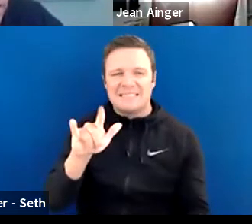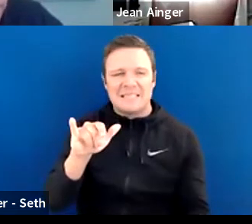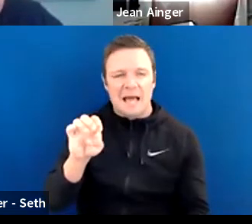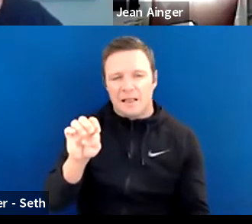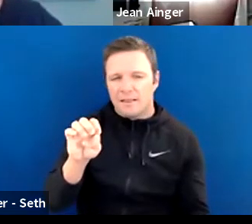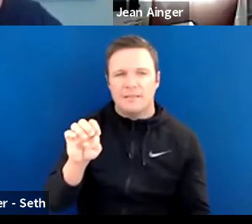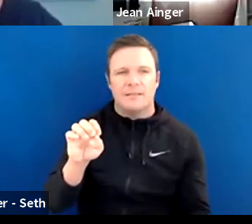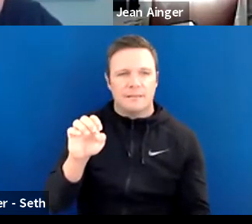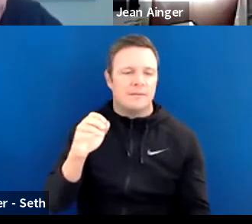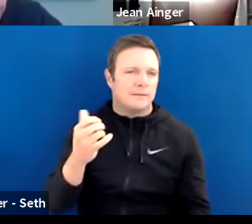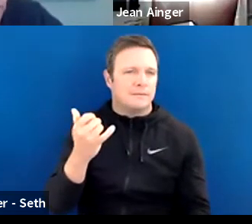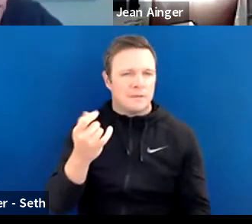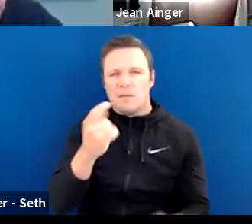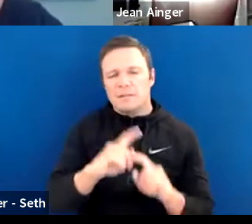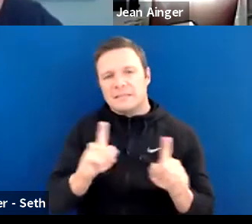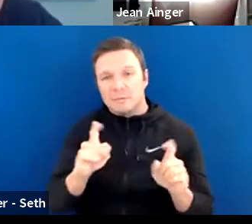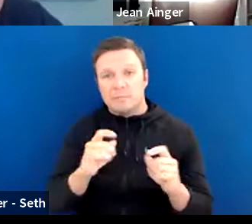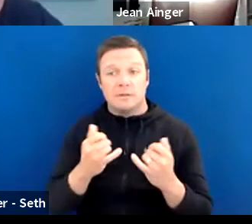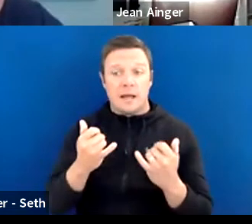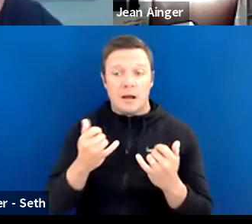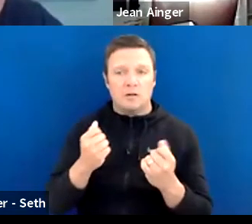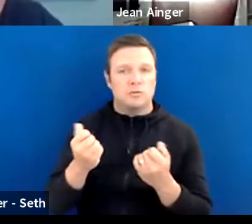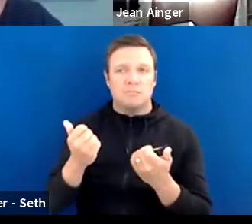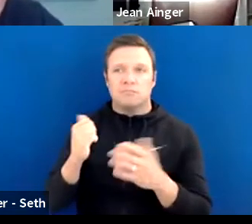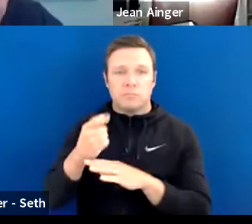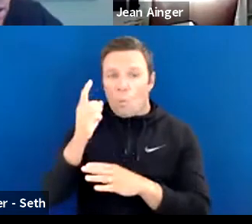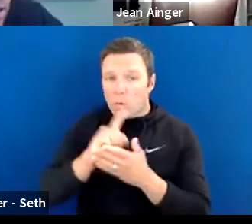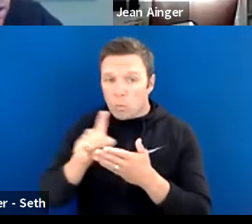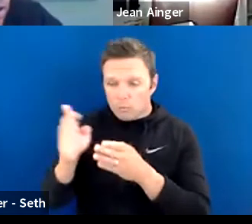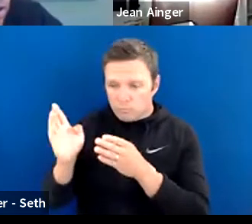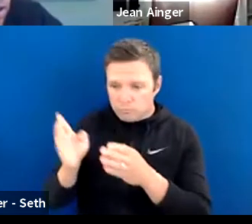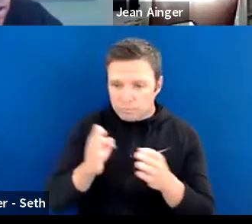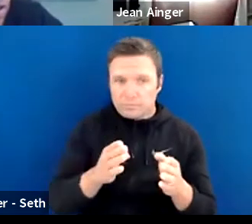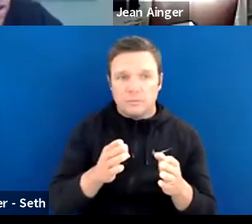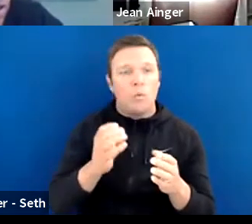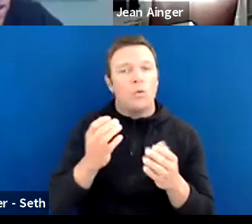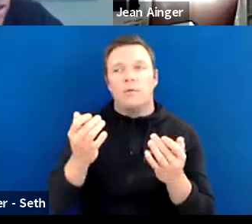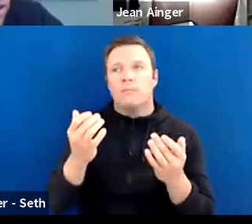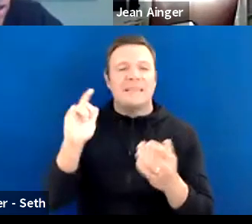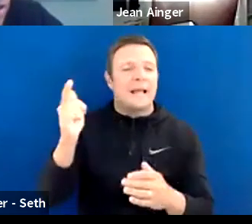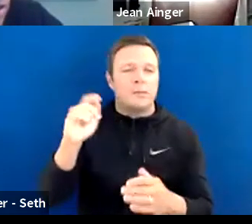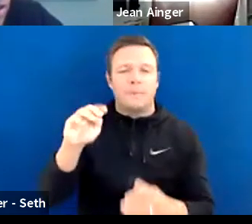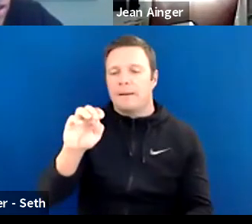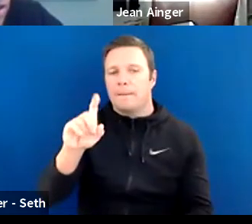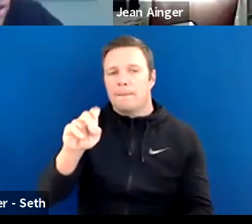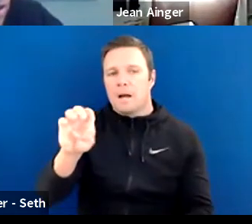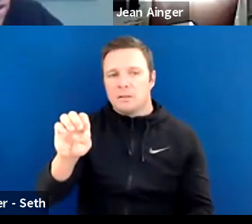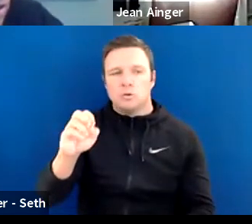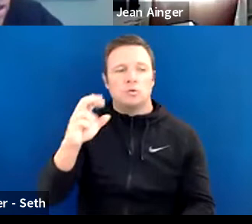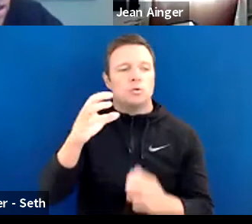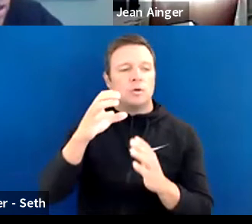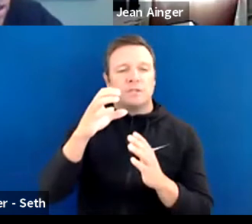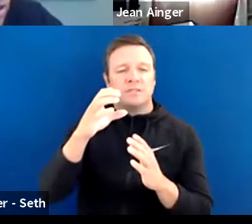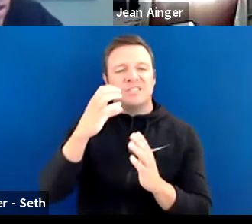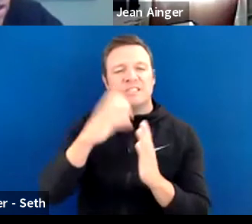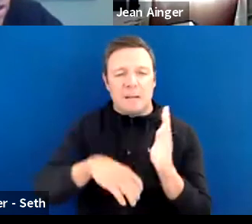but now I try to organize per week, maybe later we'll be organizing modules per chapter or something like that. But I think the orientation modules, I